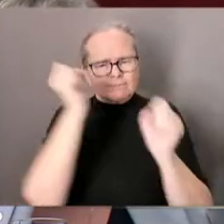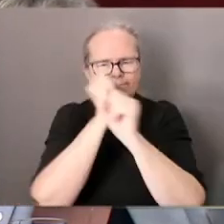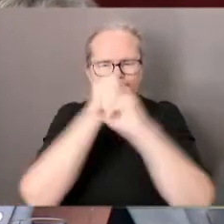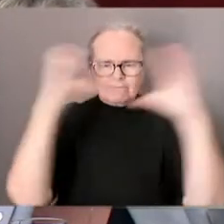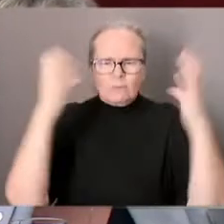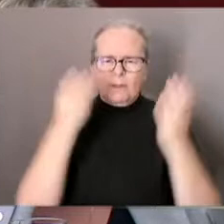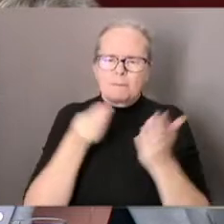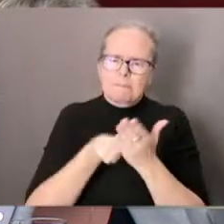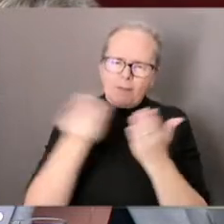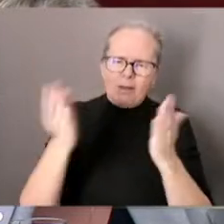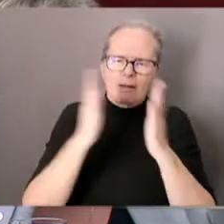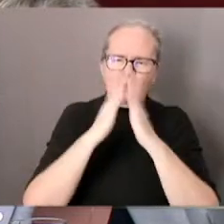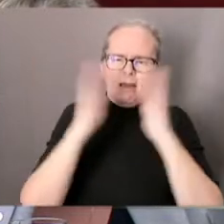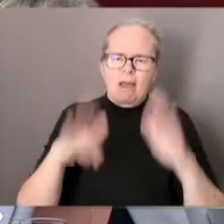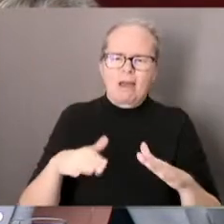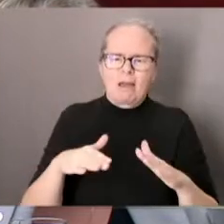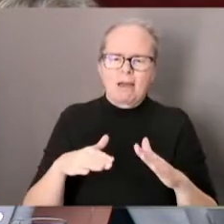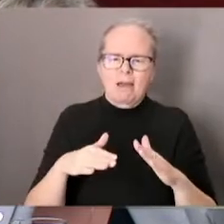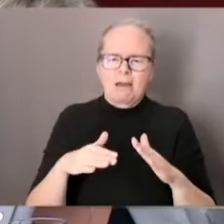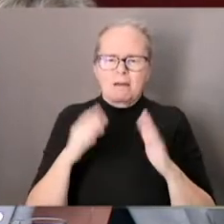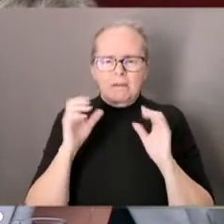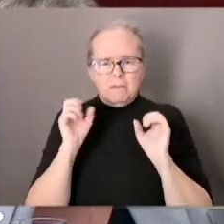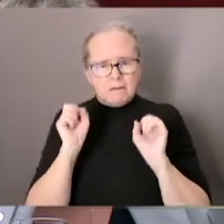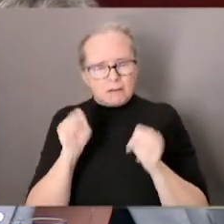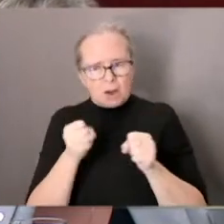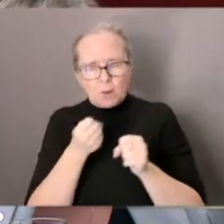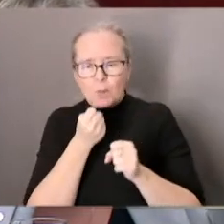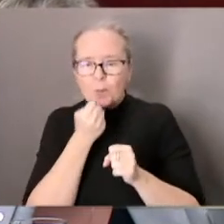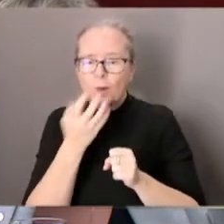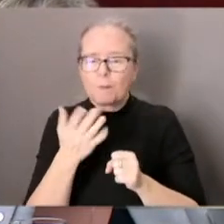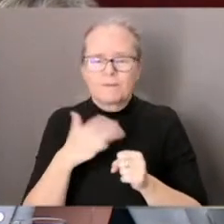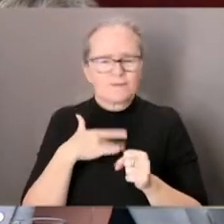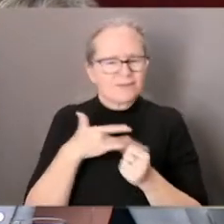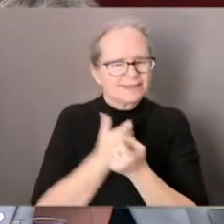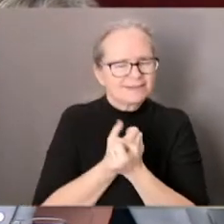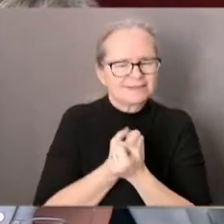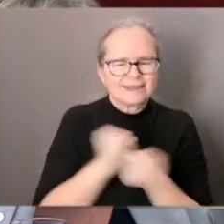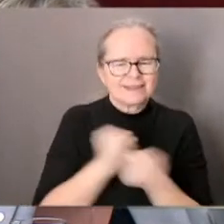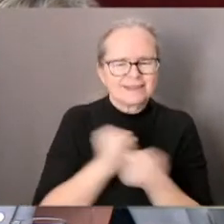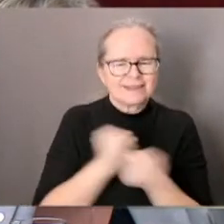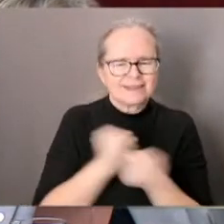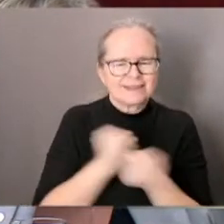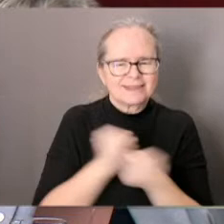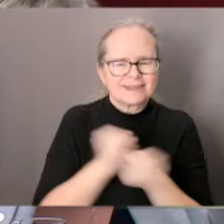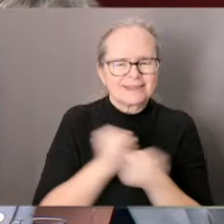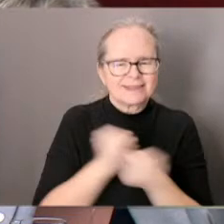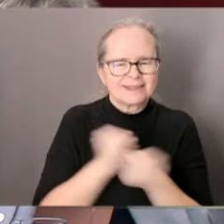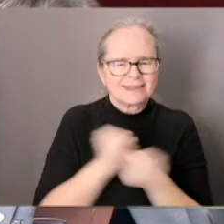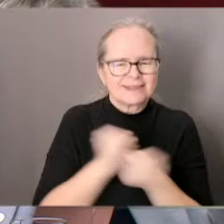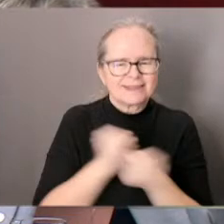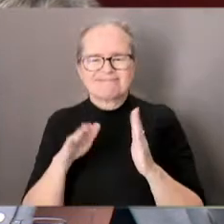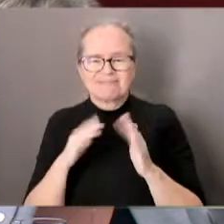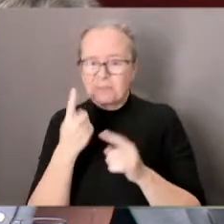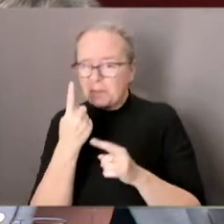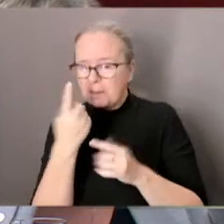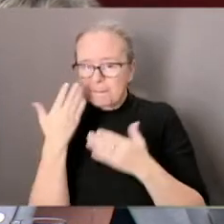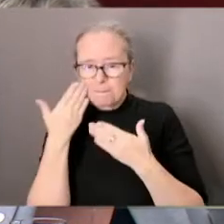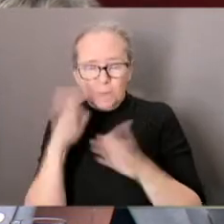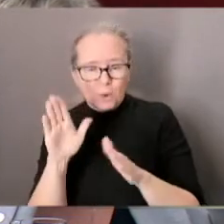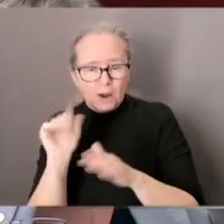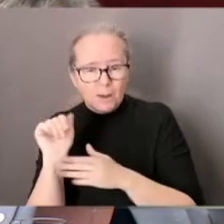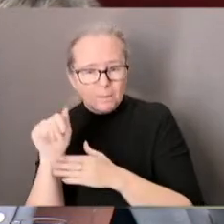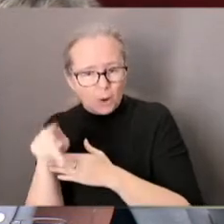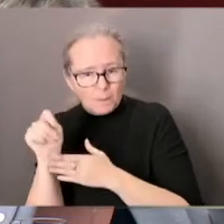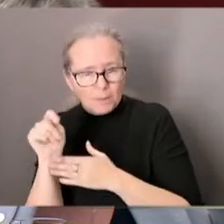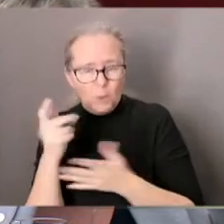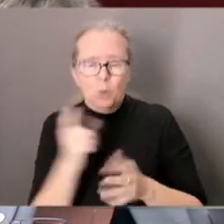over their heads the first Studio or one bedroom apartment Urban or Suburban condo or town home or that single family home with a swing set in the backyard